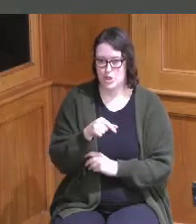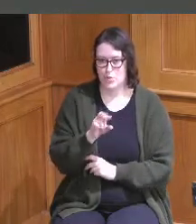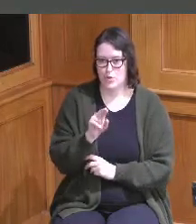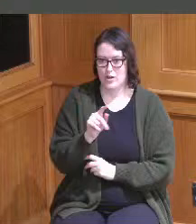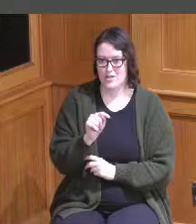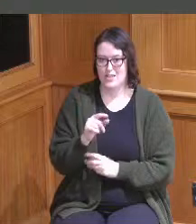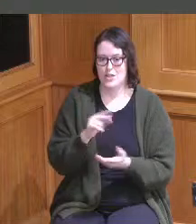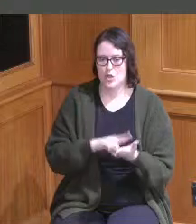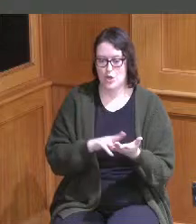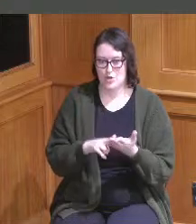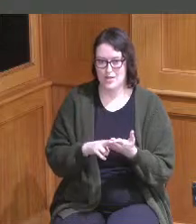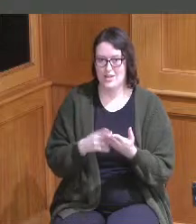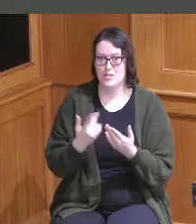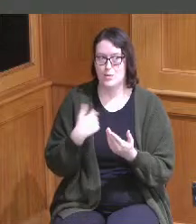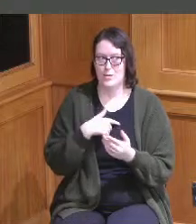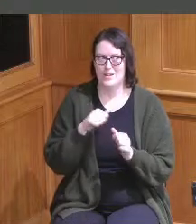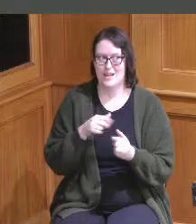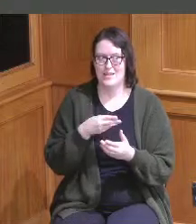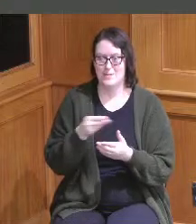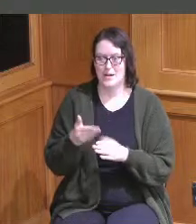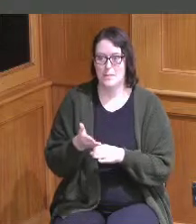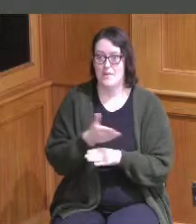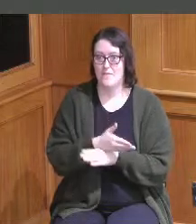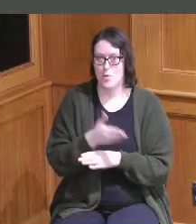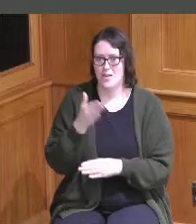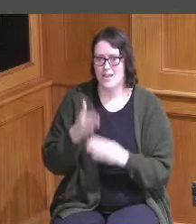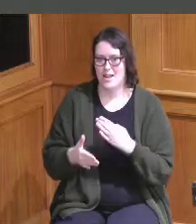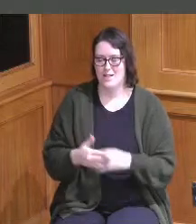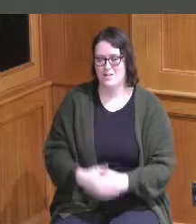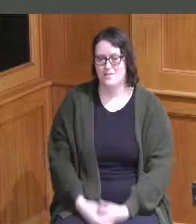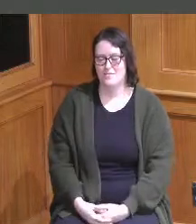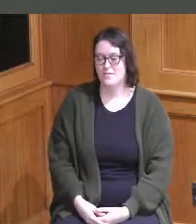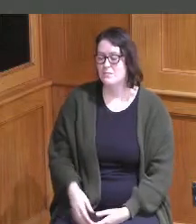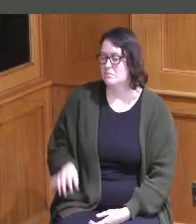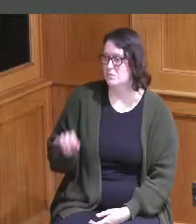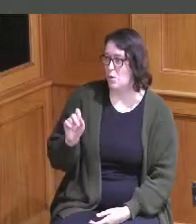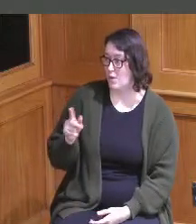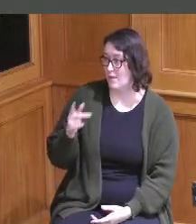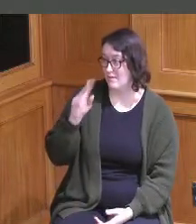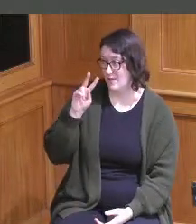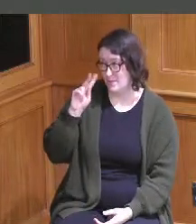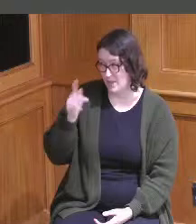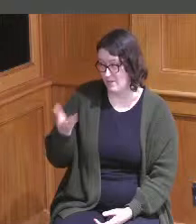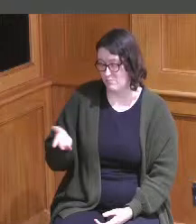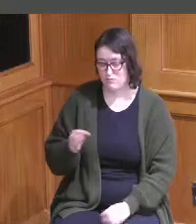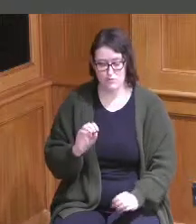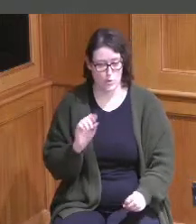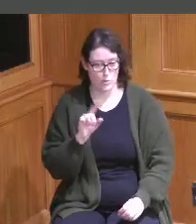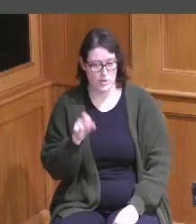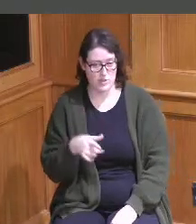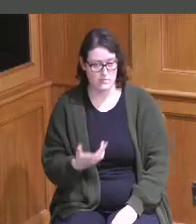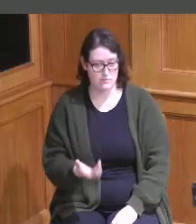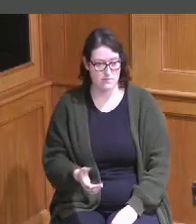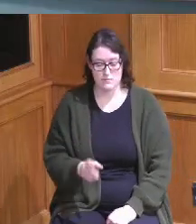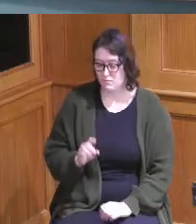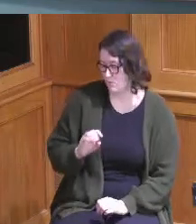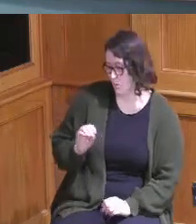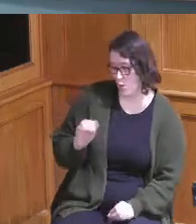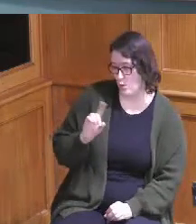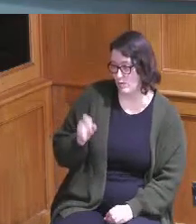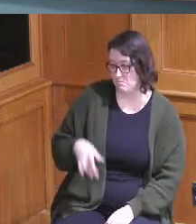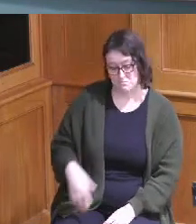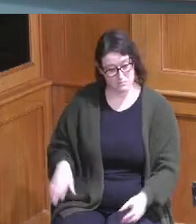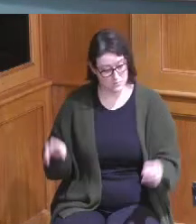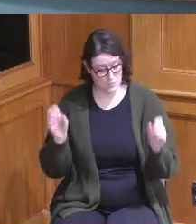lines in order to get that funding spent by the grant deadline. Okay, open it up, Vice President Treehouse. No questions.